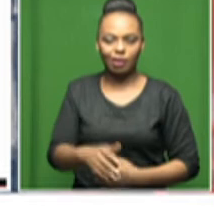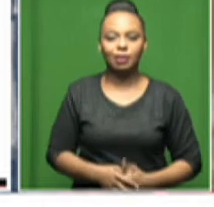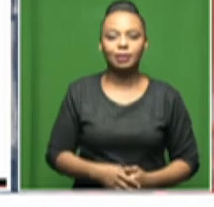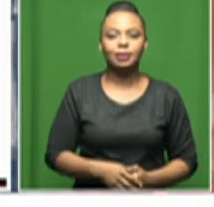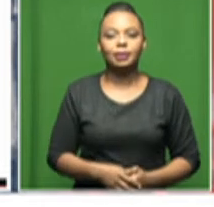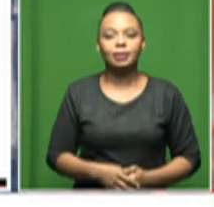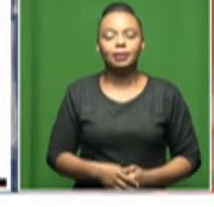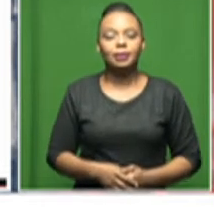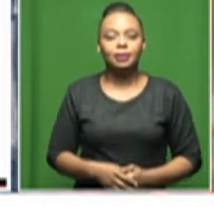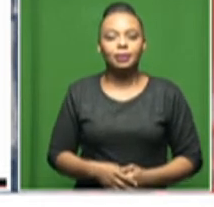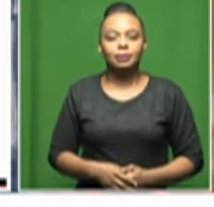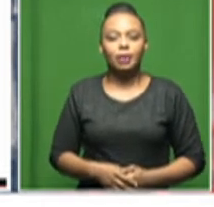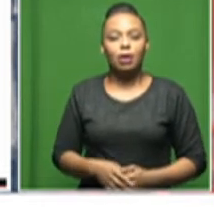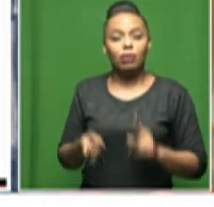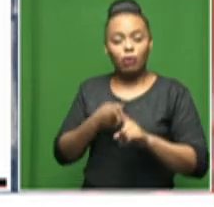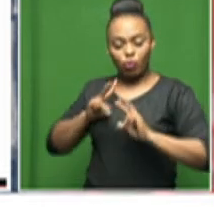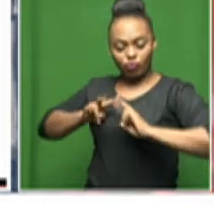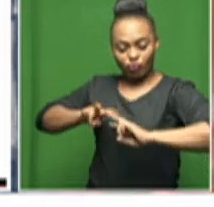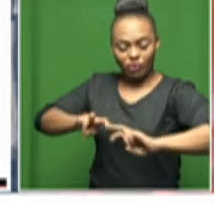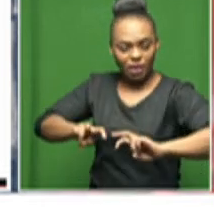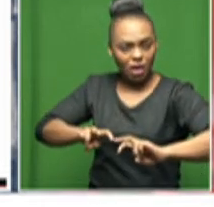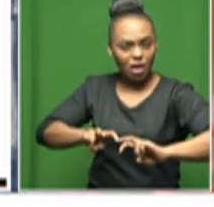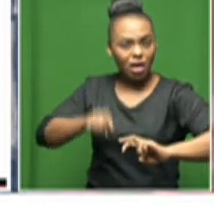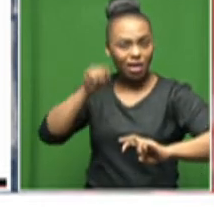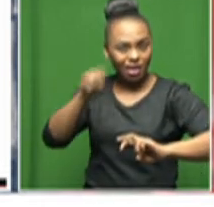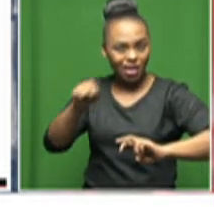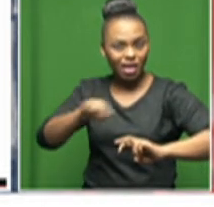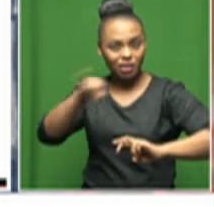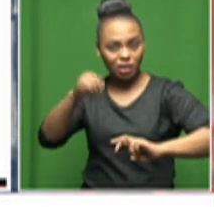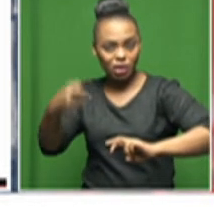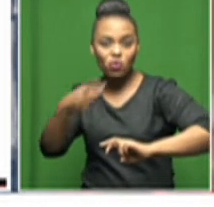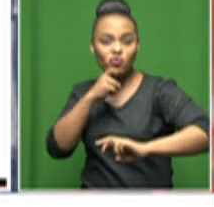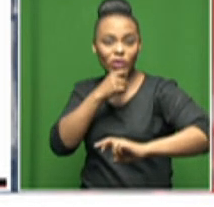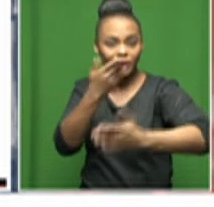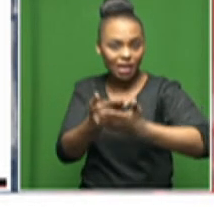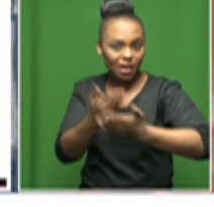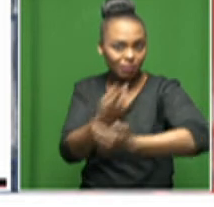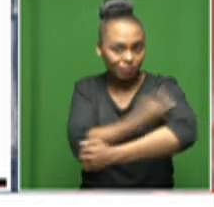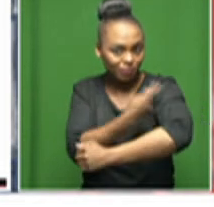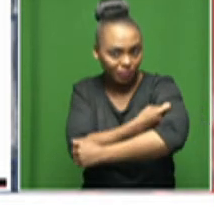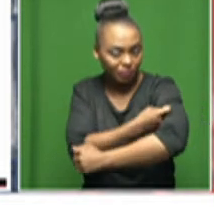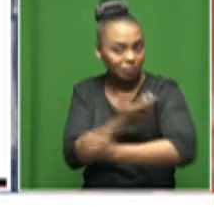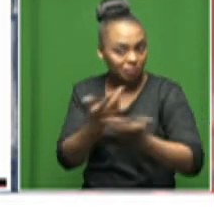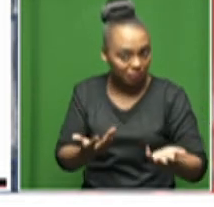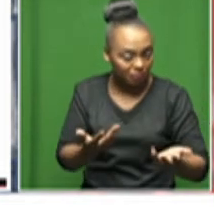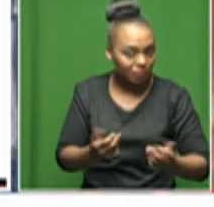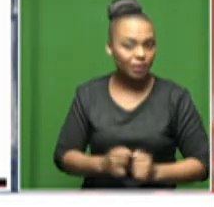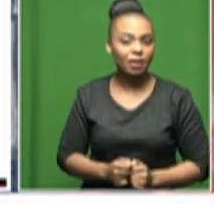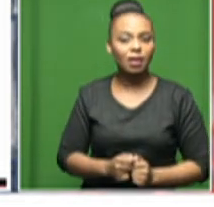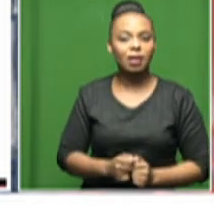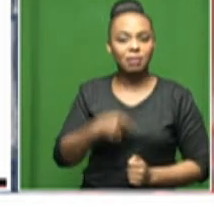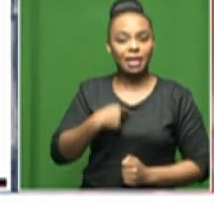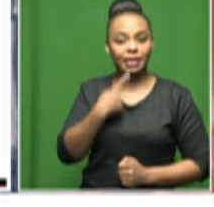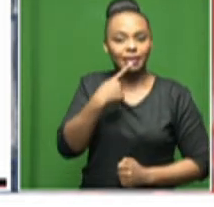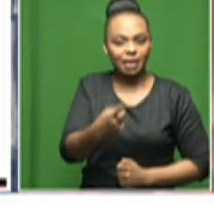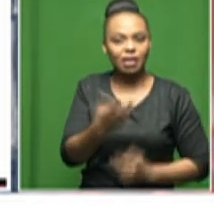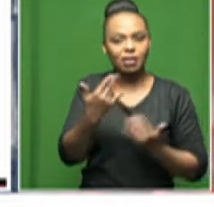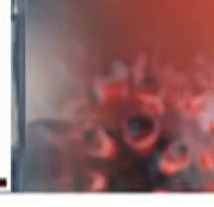how soon can we use this vaccine in South Africa? What are the next steps? So I want to tell you that we are in